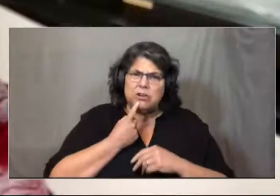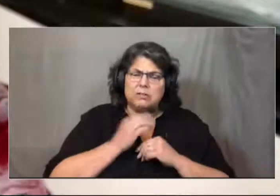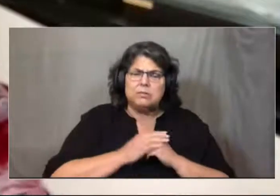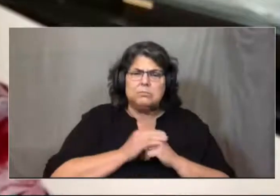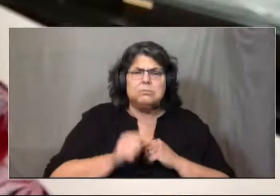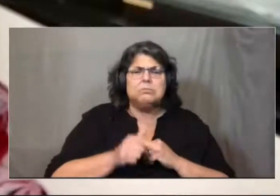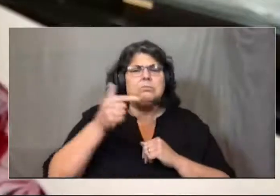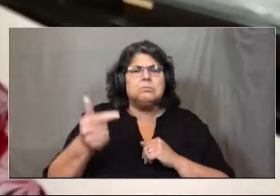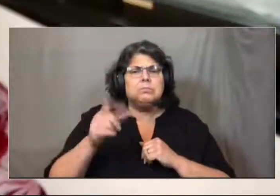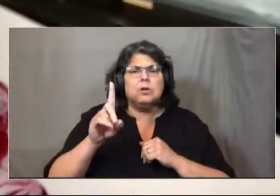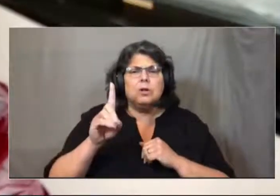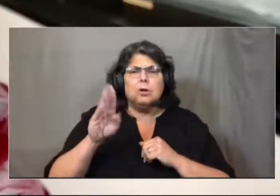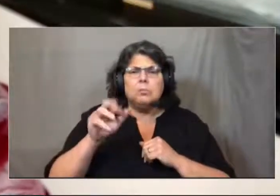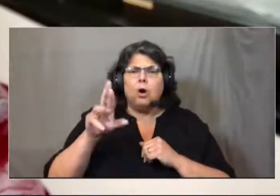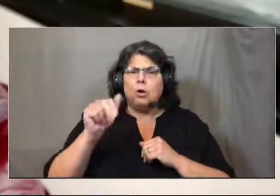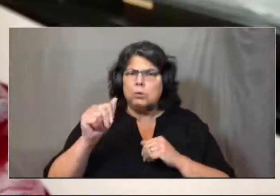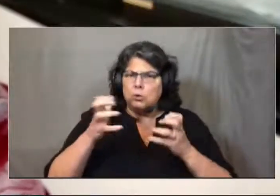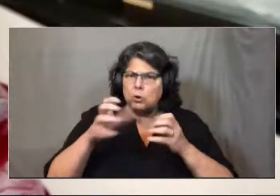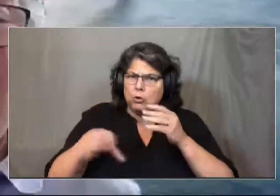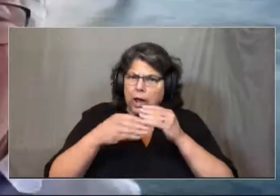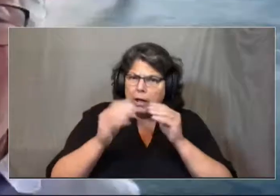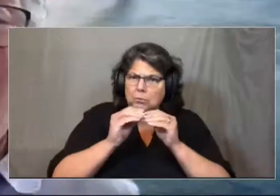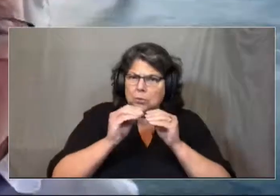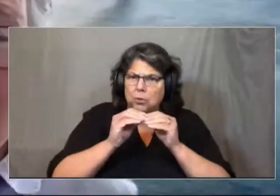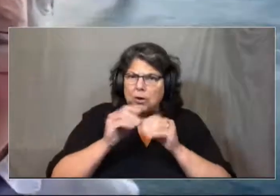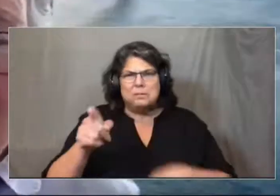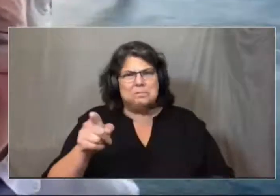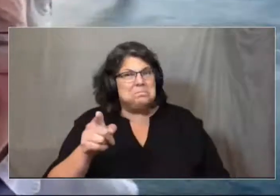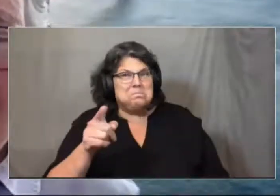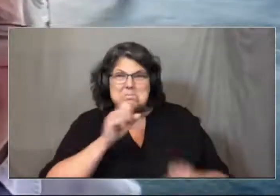anything more that you can add. I actually have